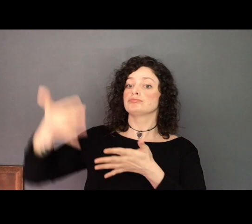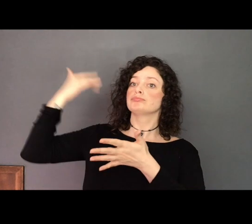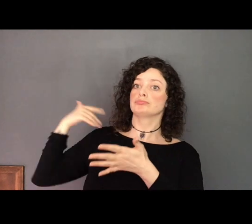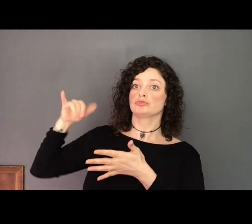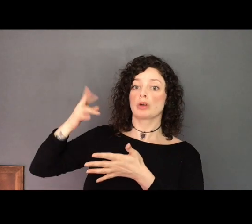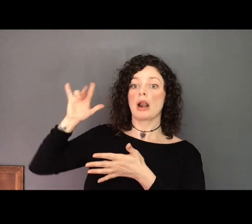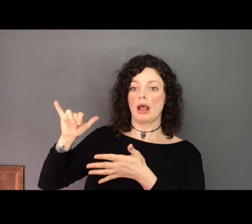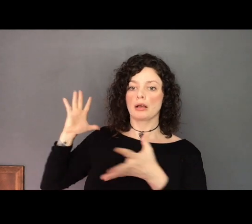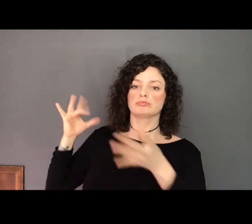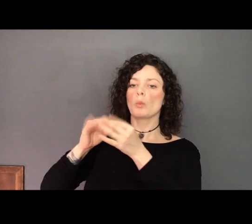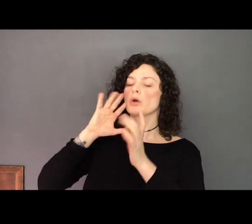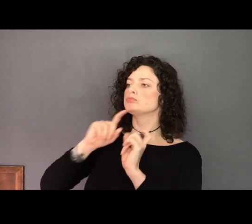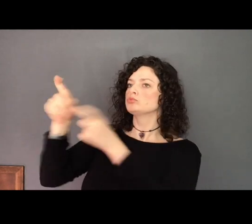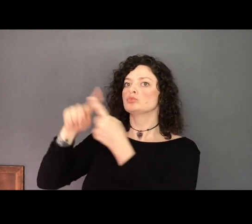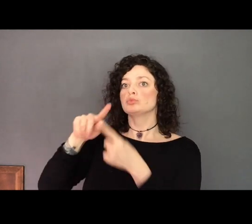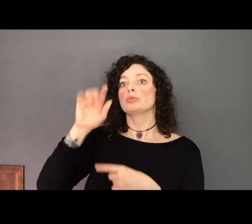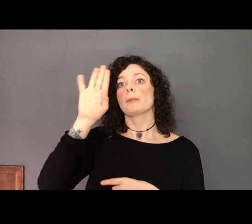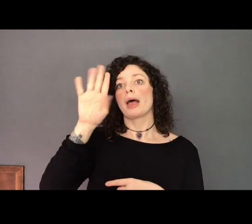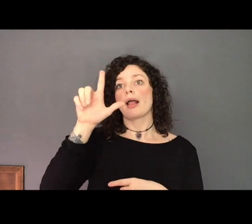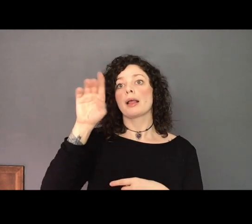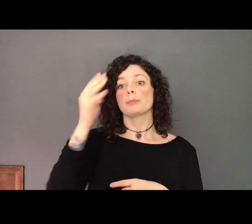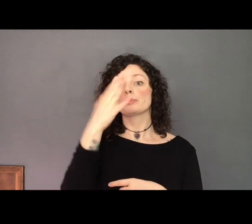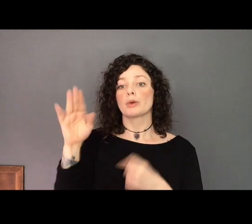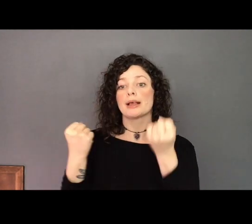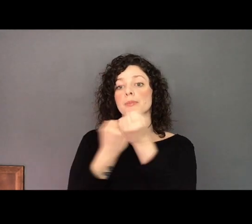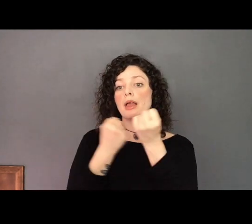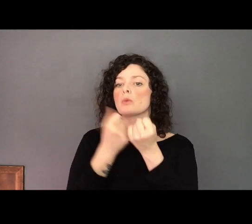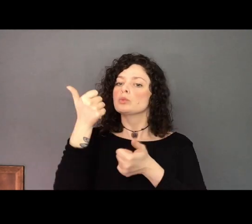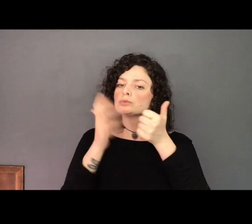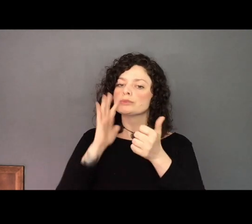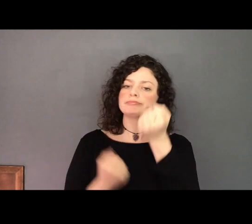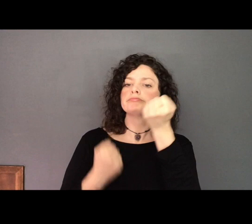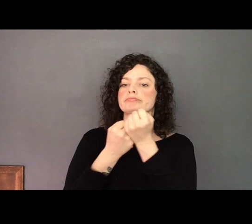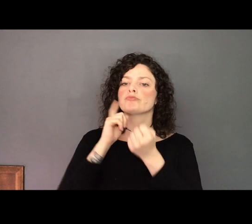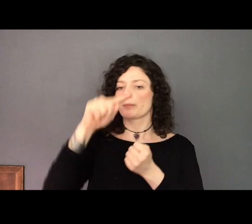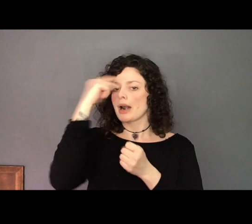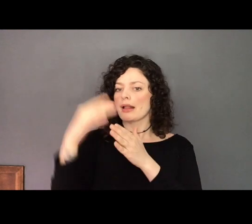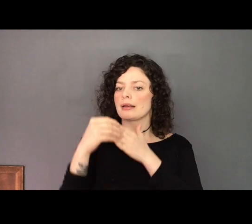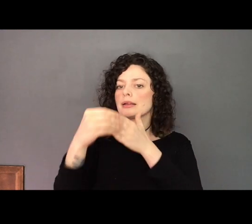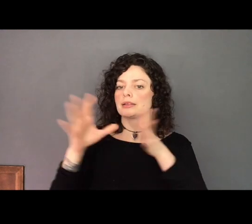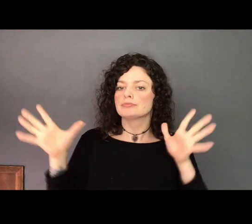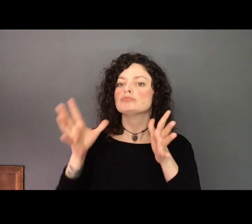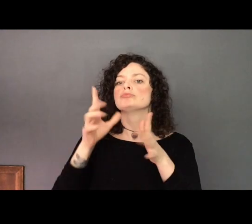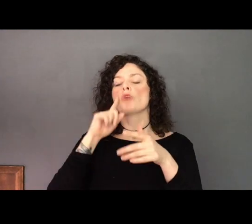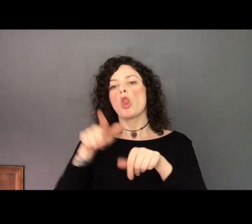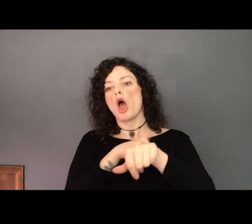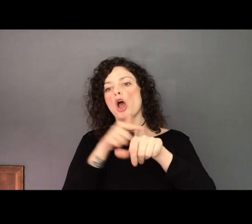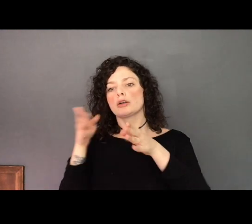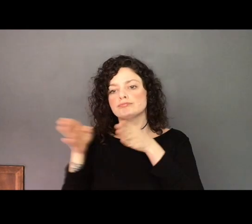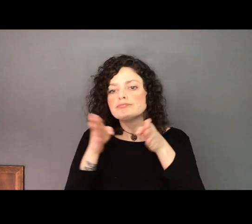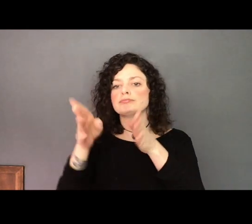will be contributed to the Black Lives Matter Act Blue campaign, which supports Black-led rapid response efforts and long-term strategy, policy,